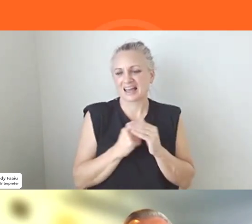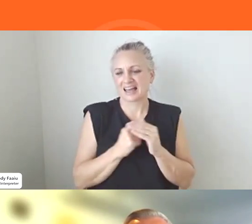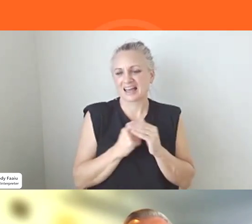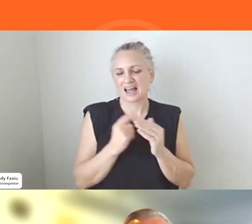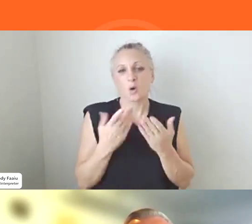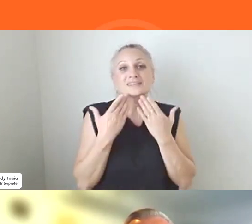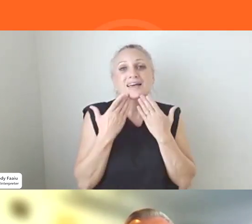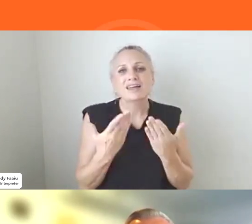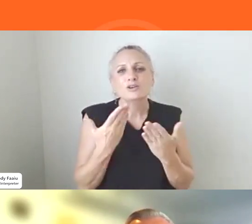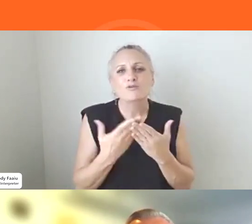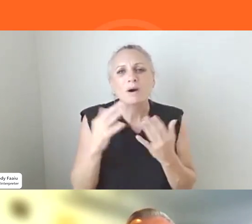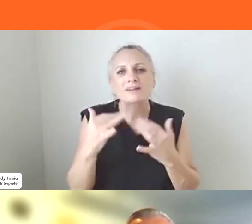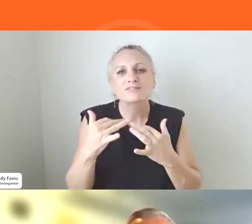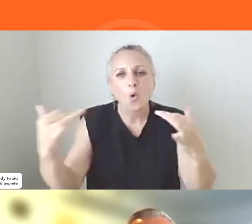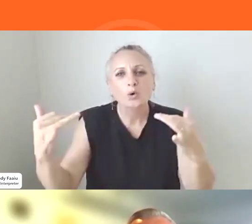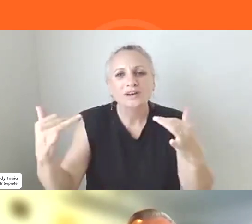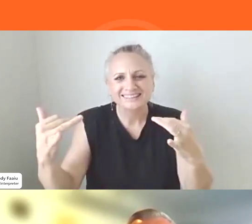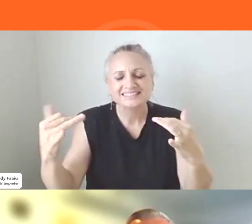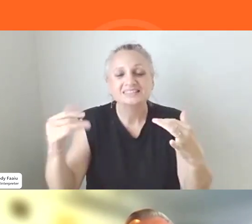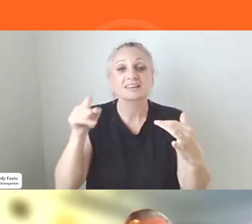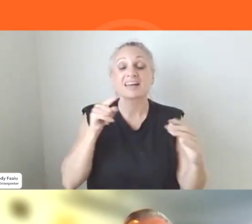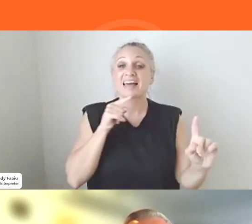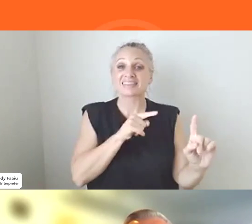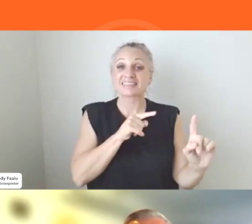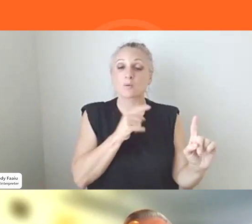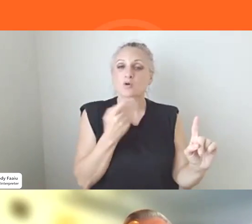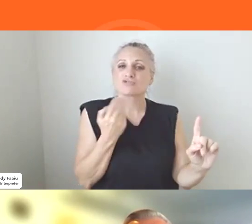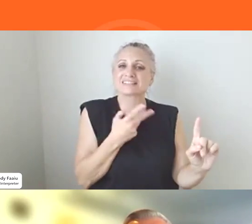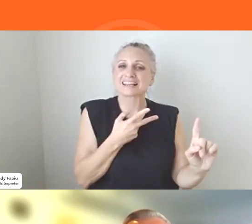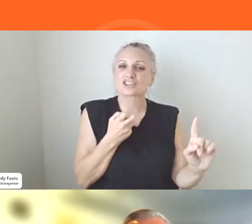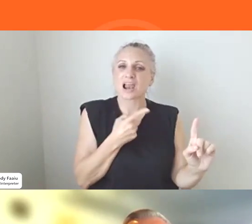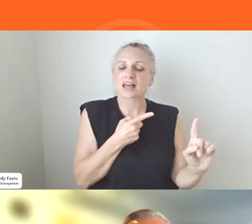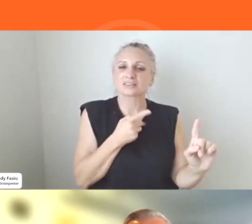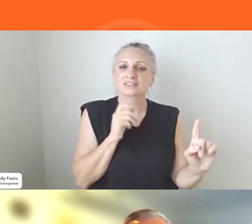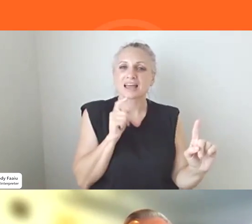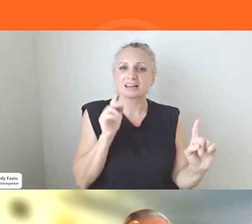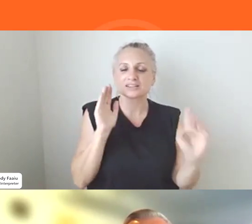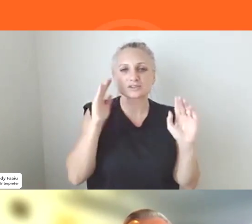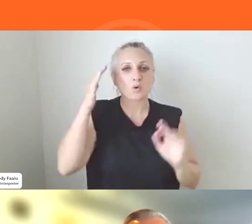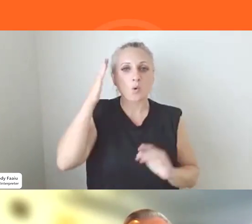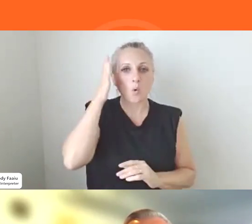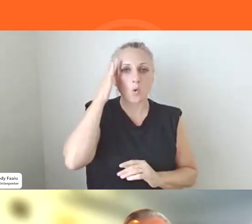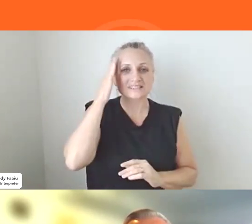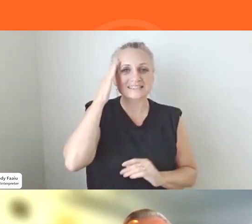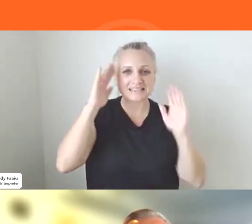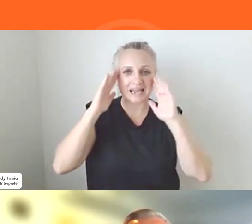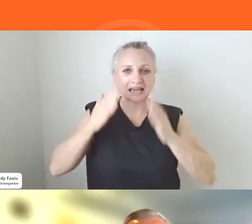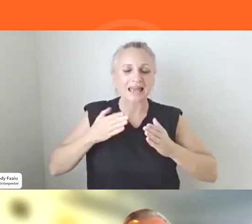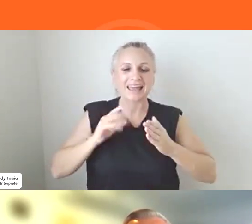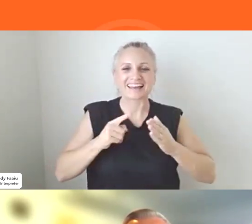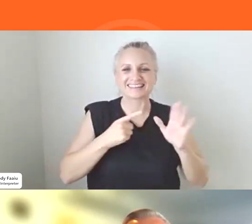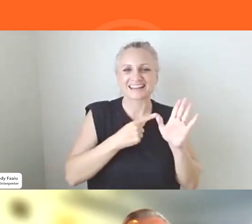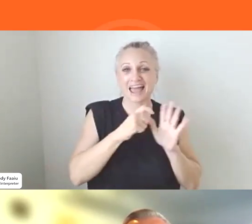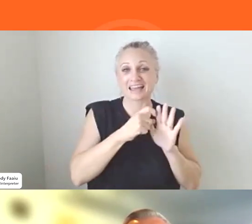were recently diagnosed ADHD, autistic and ADHD. So the kōrero has really